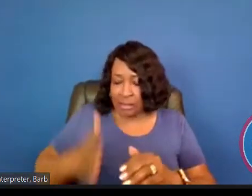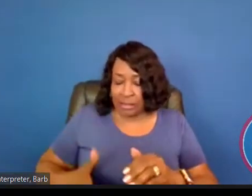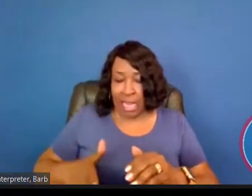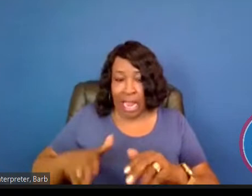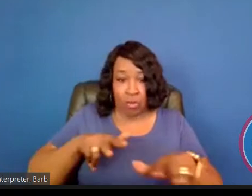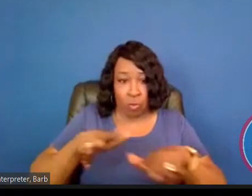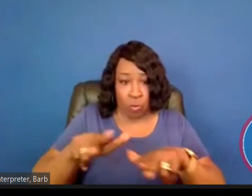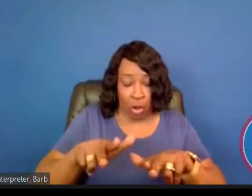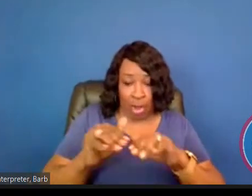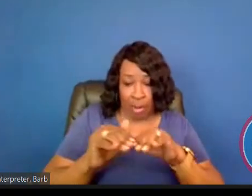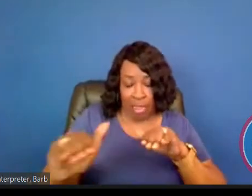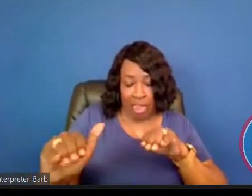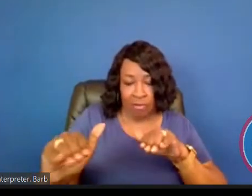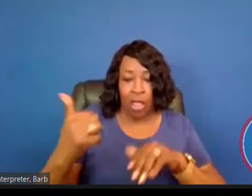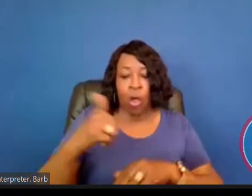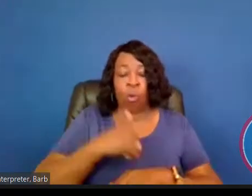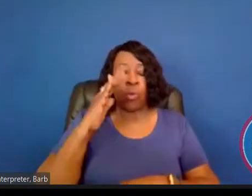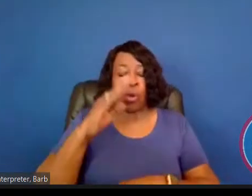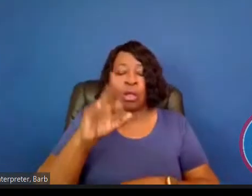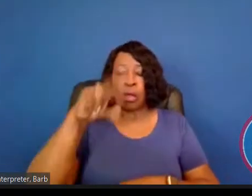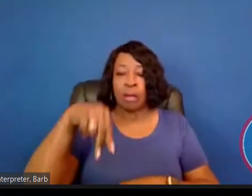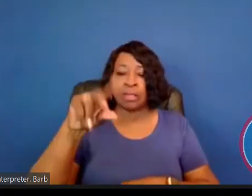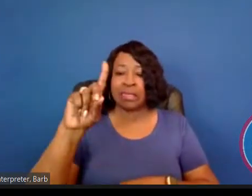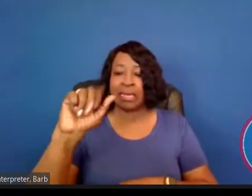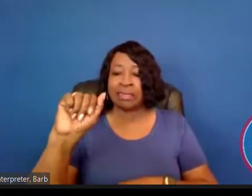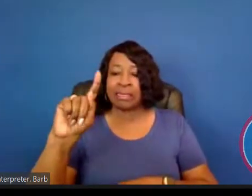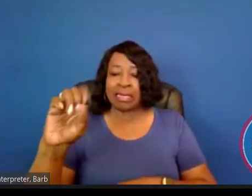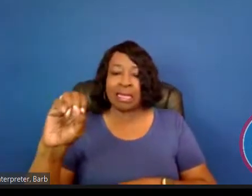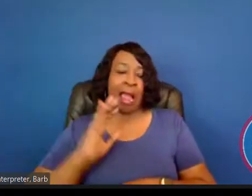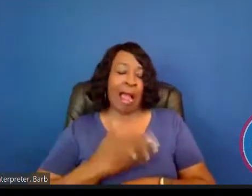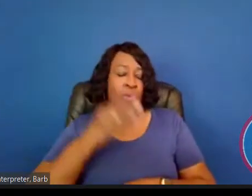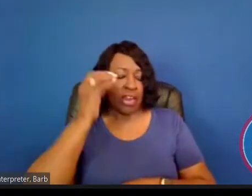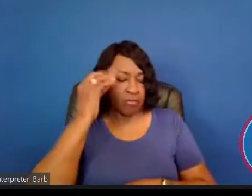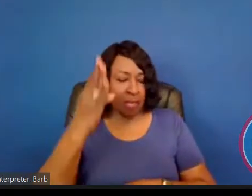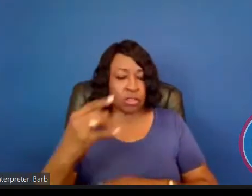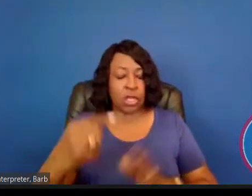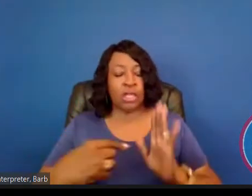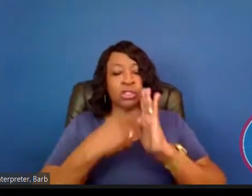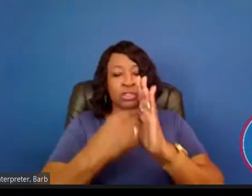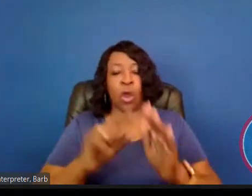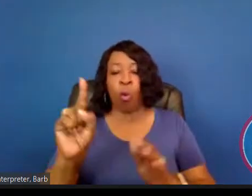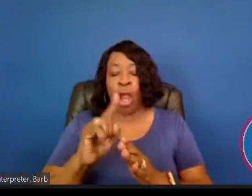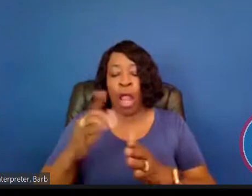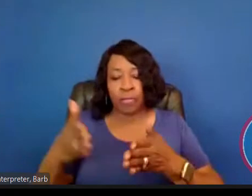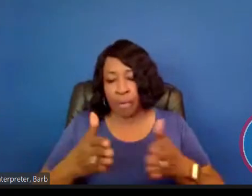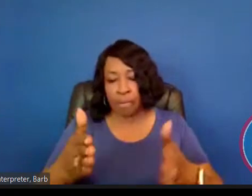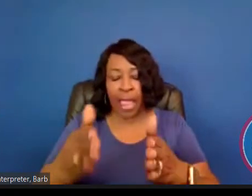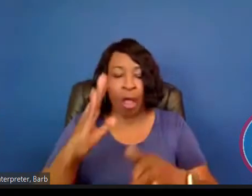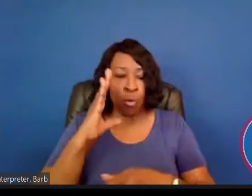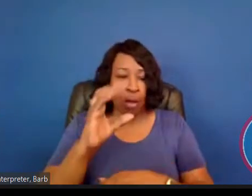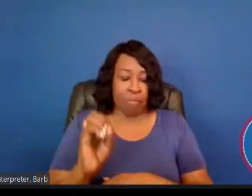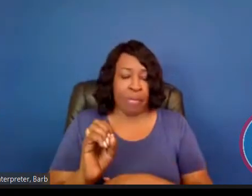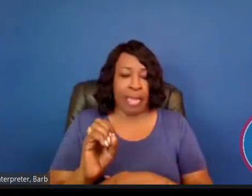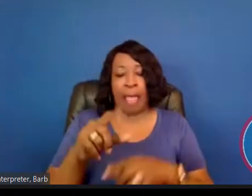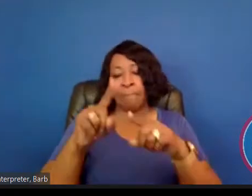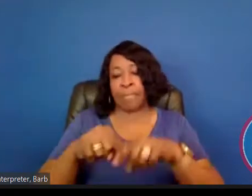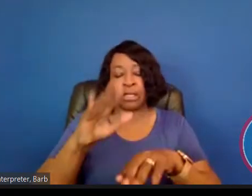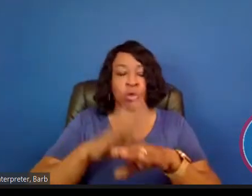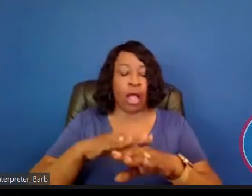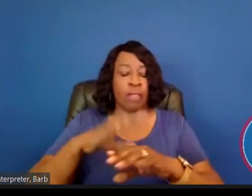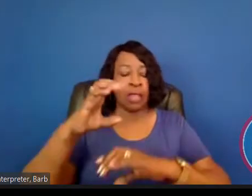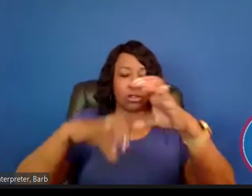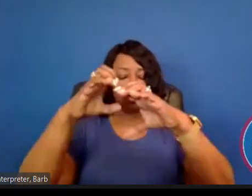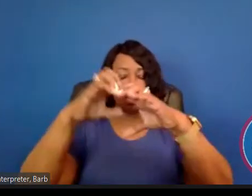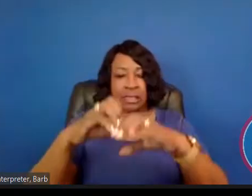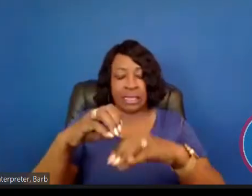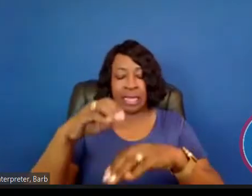update our information to be able to show where the path would be based on the construction that's done at